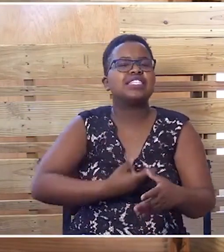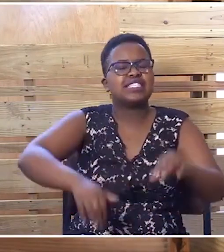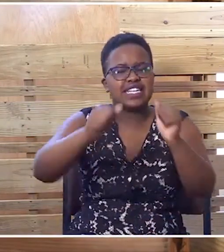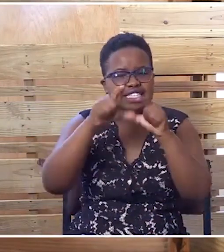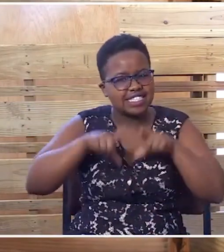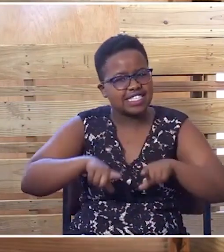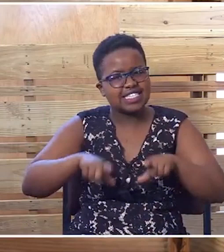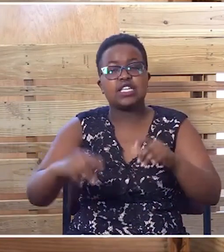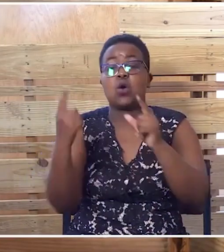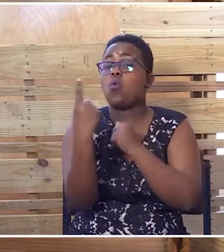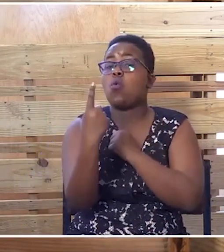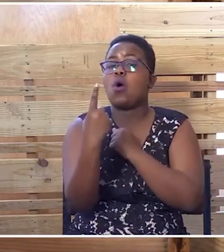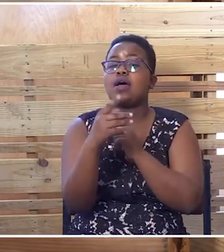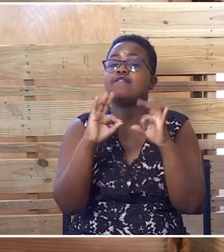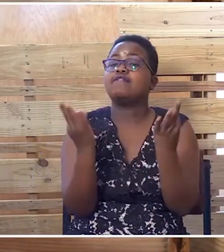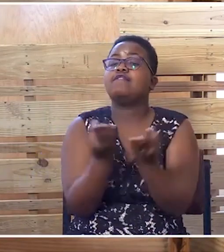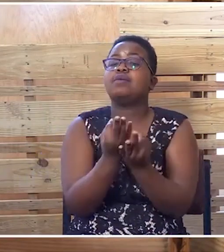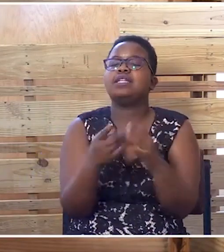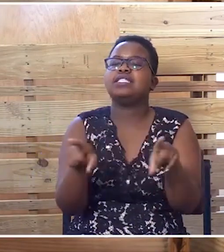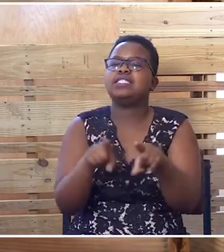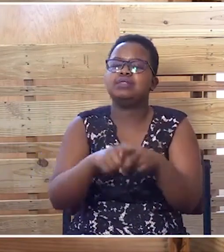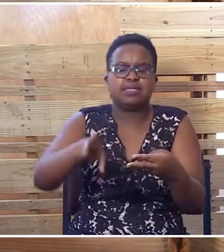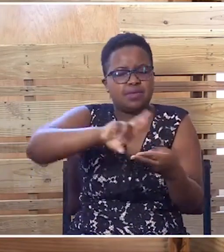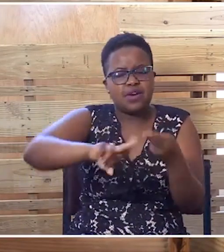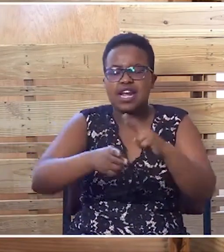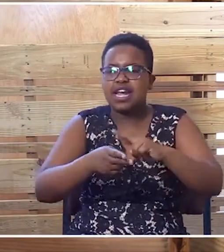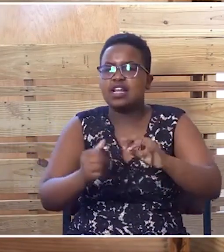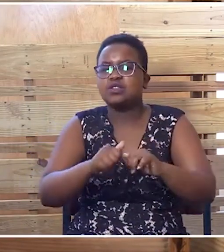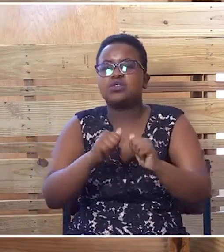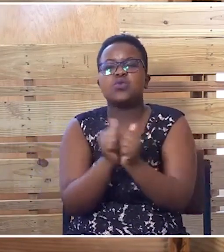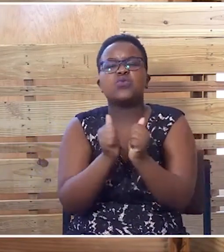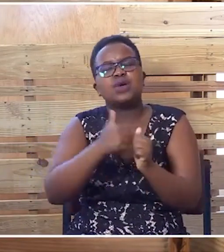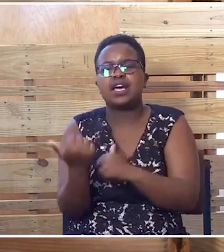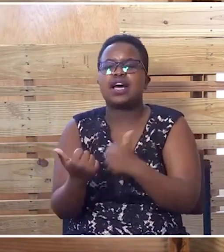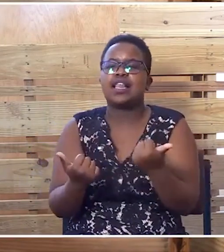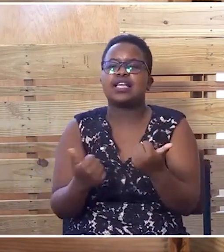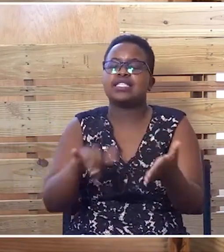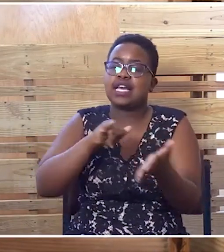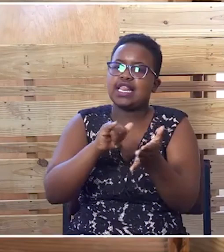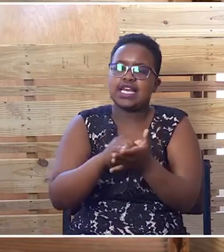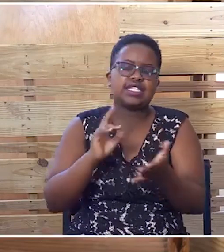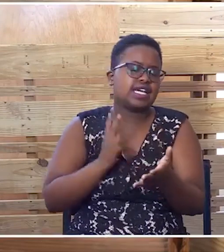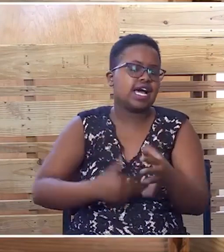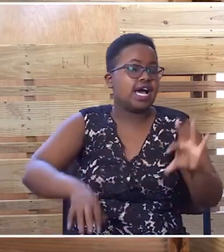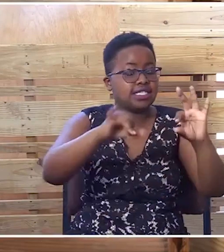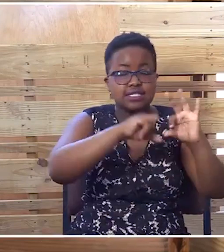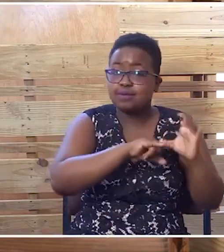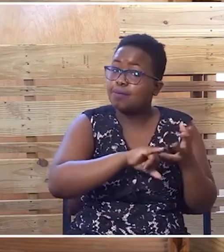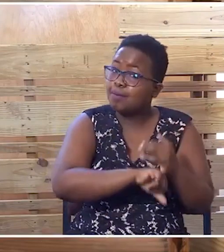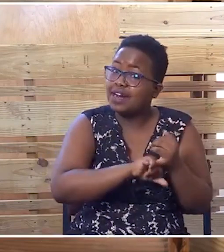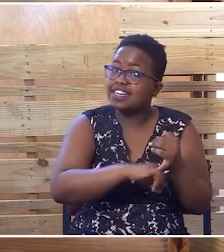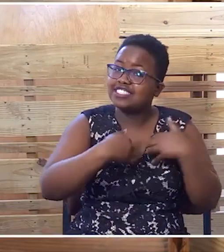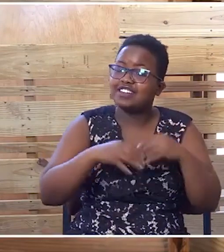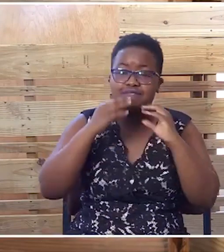not go out there and relate with others, yet we have been committed to this marriage and to build our